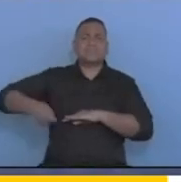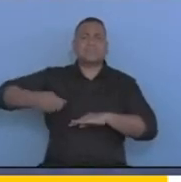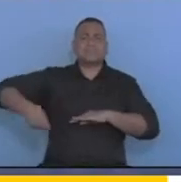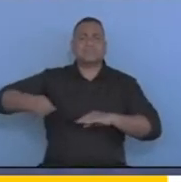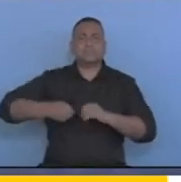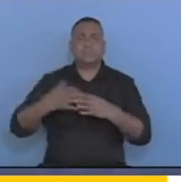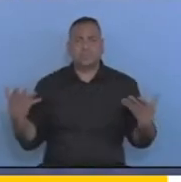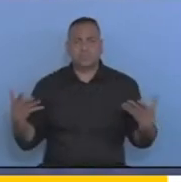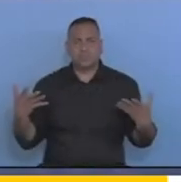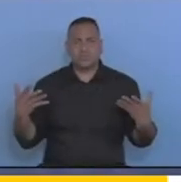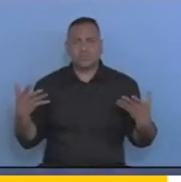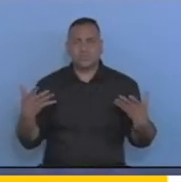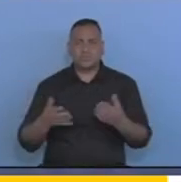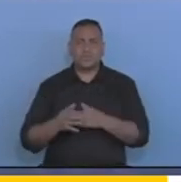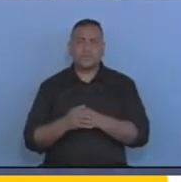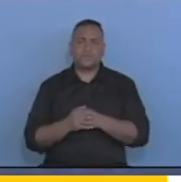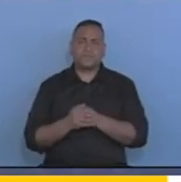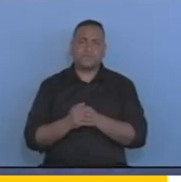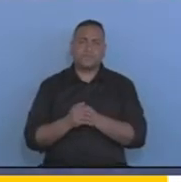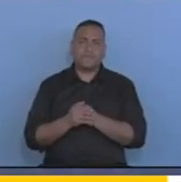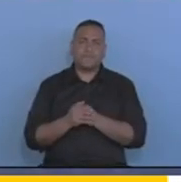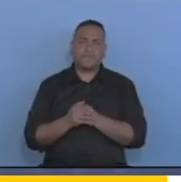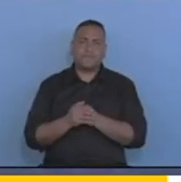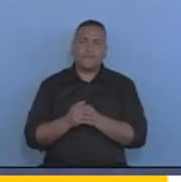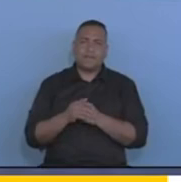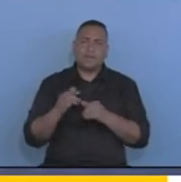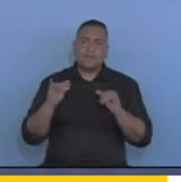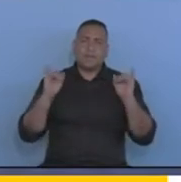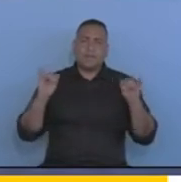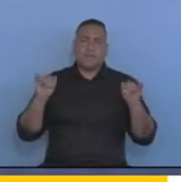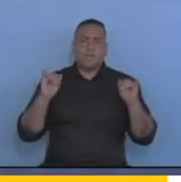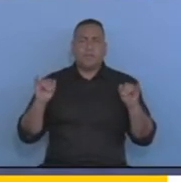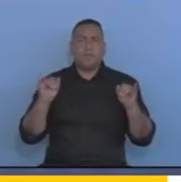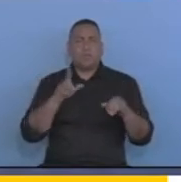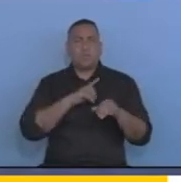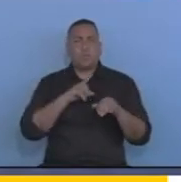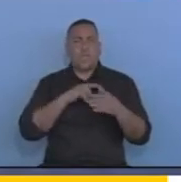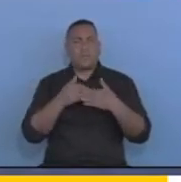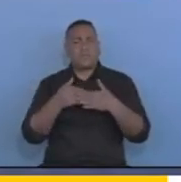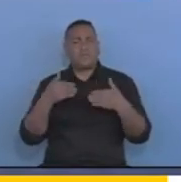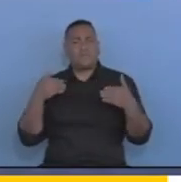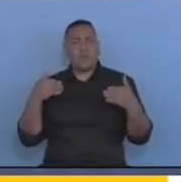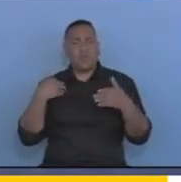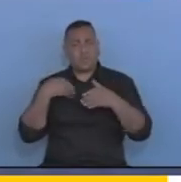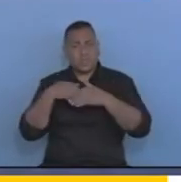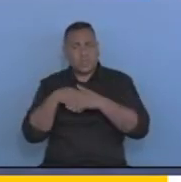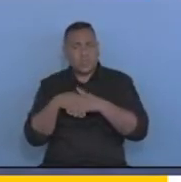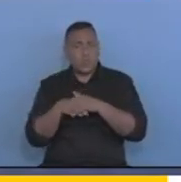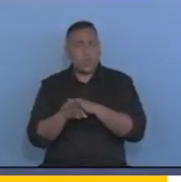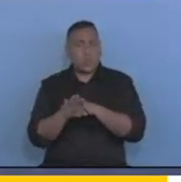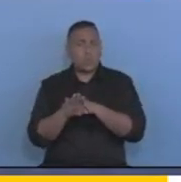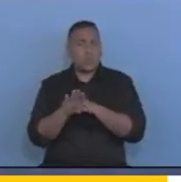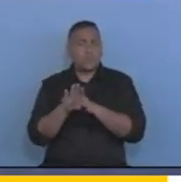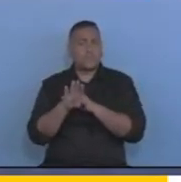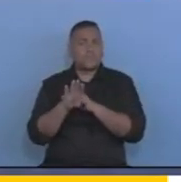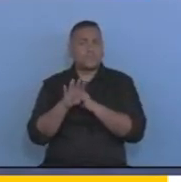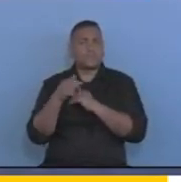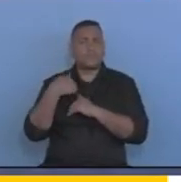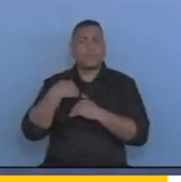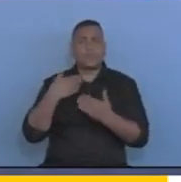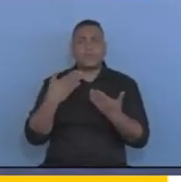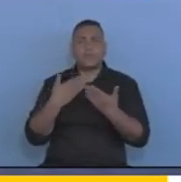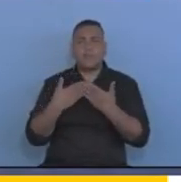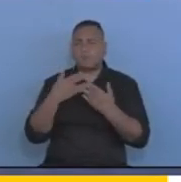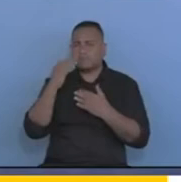Hand skills. This is almost like, you know what, critical, because even before you actually go anywhere else, you need to actually first do that, because I can just imagine having to take the